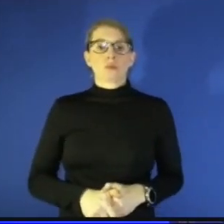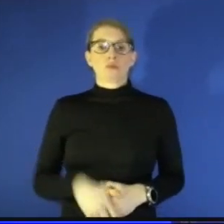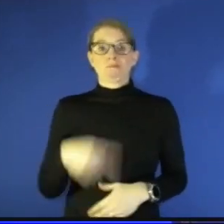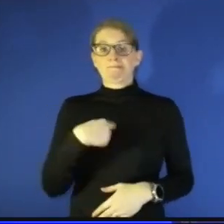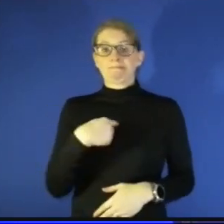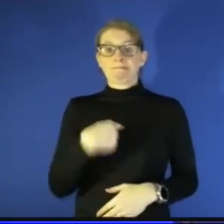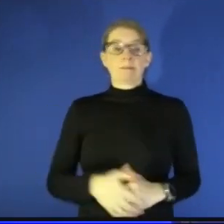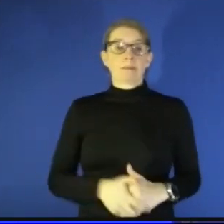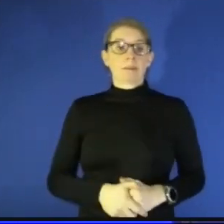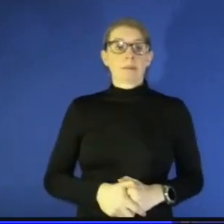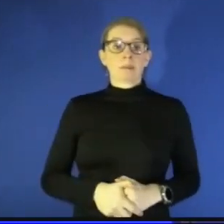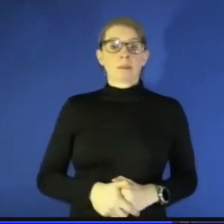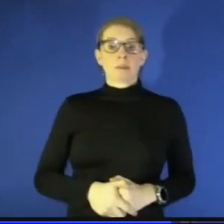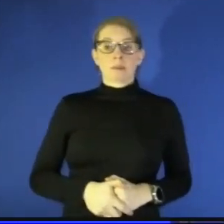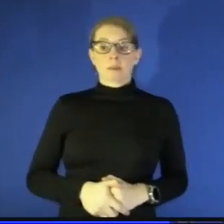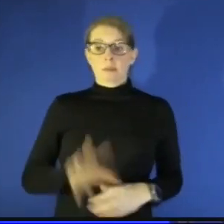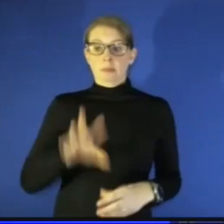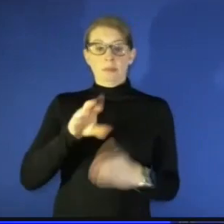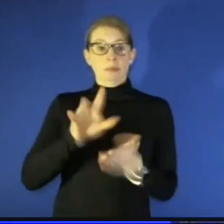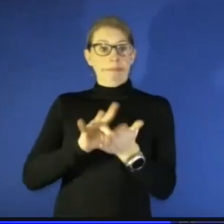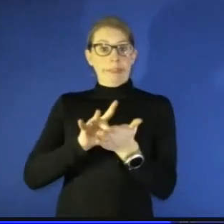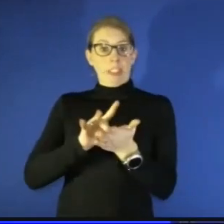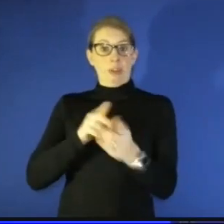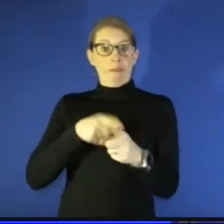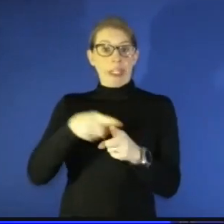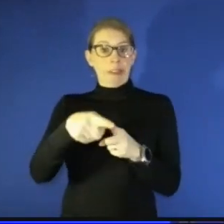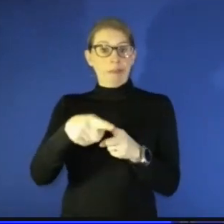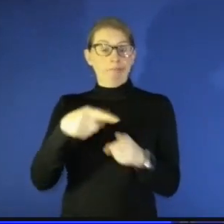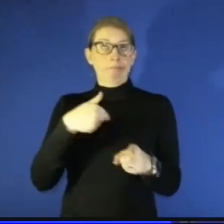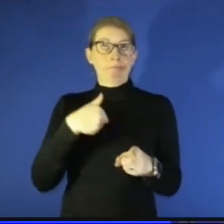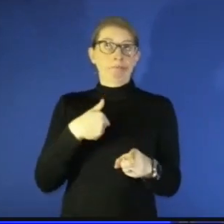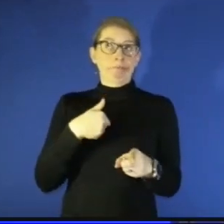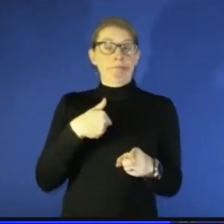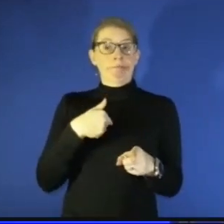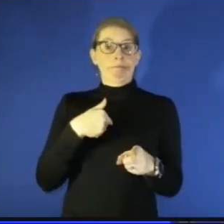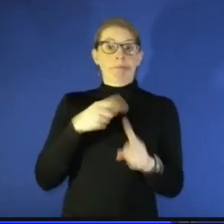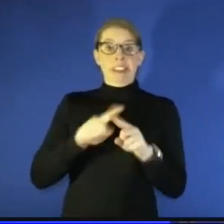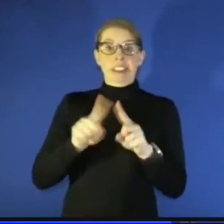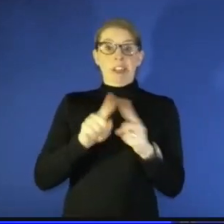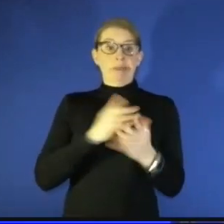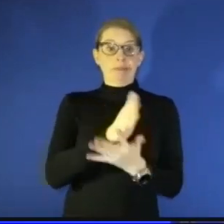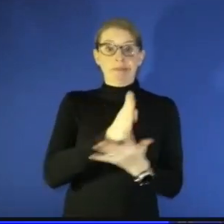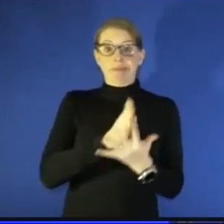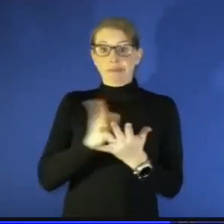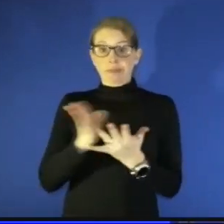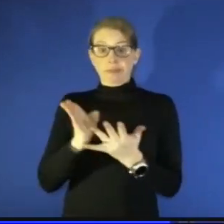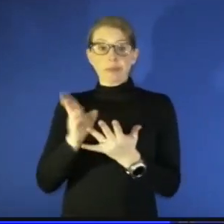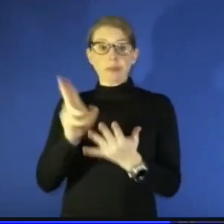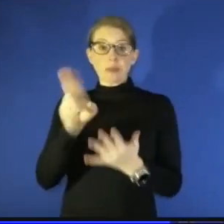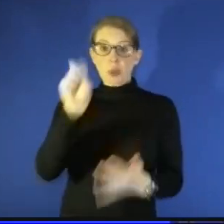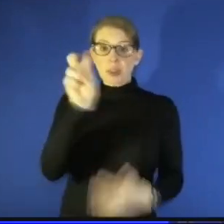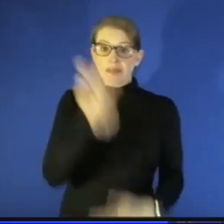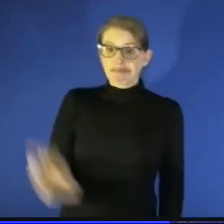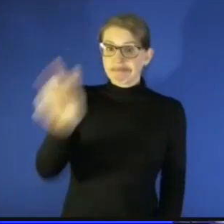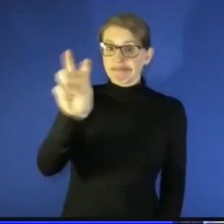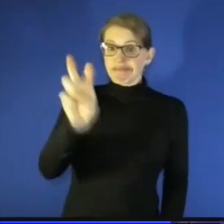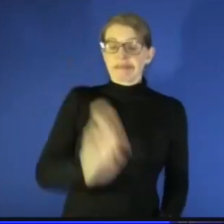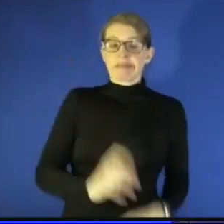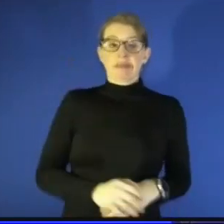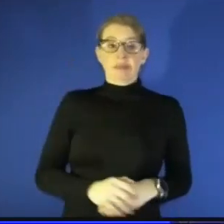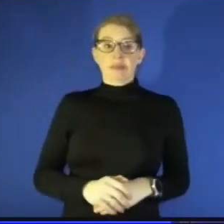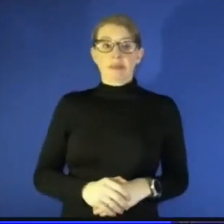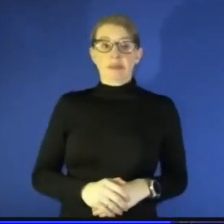been in the medical field all over different parts of the United States during this long